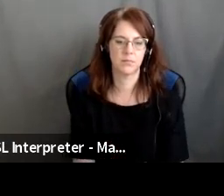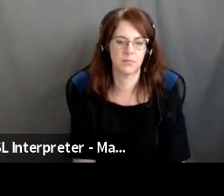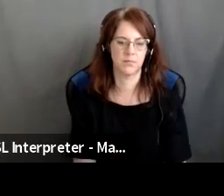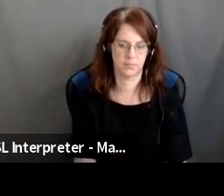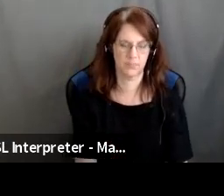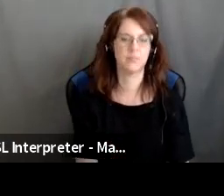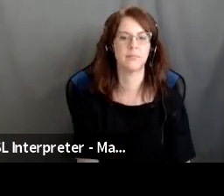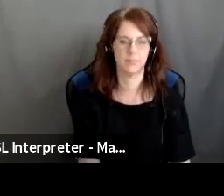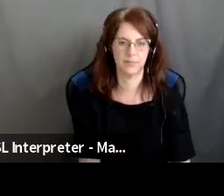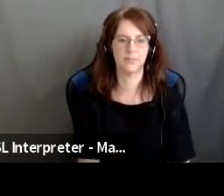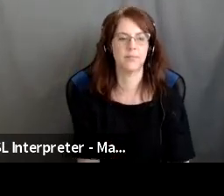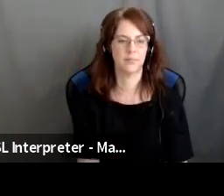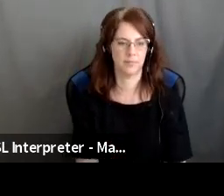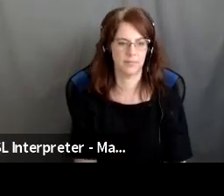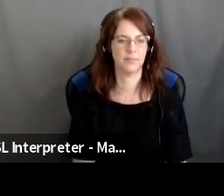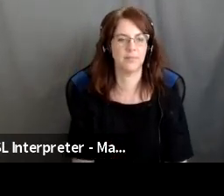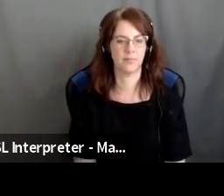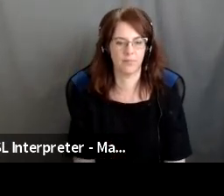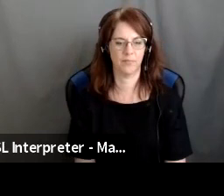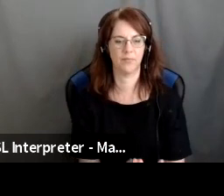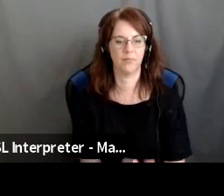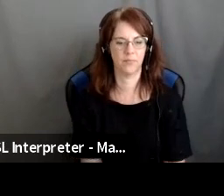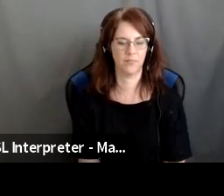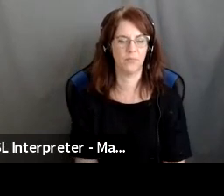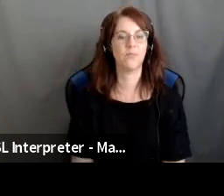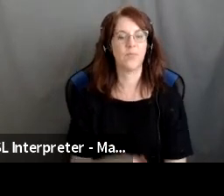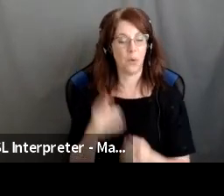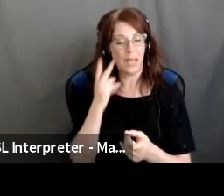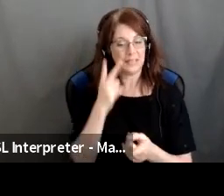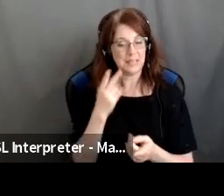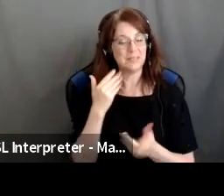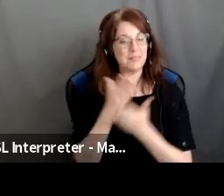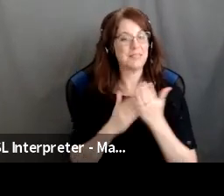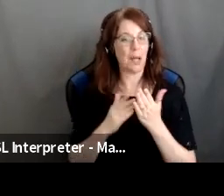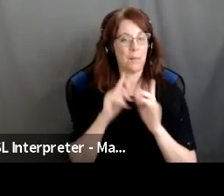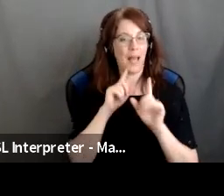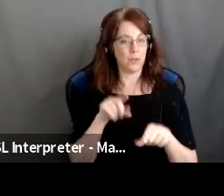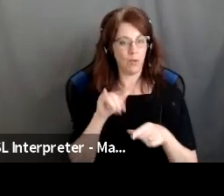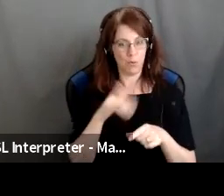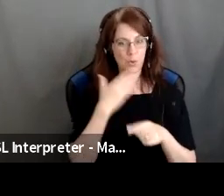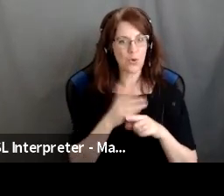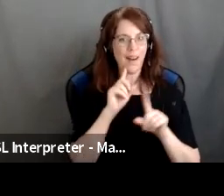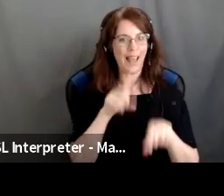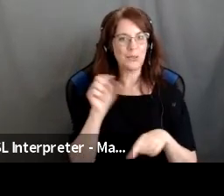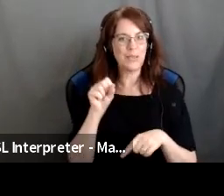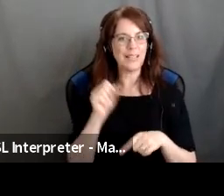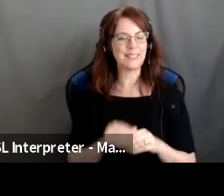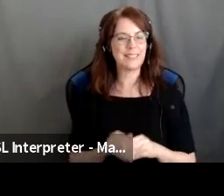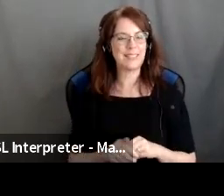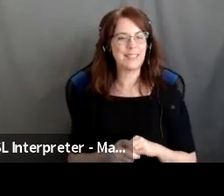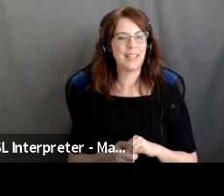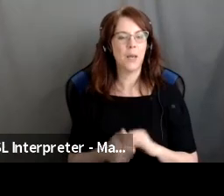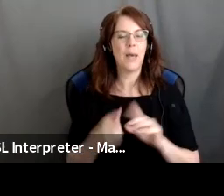Yes. Okay, so I see we have a couple of answers, and these are good answers, but you want to kind